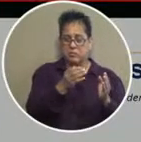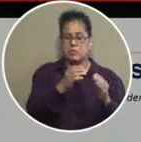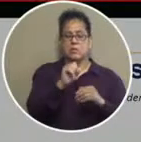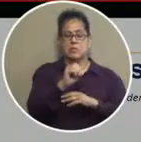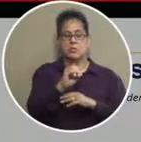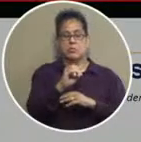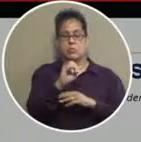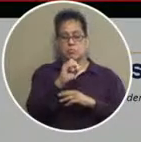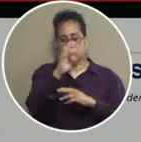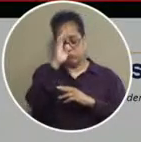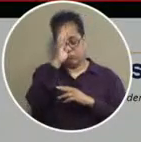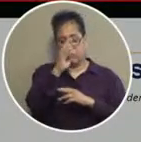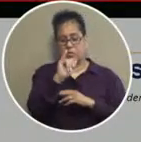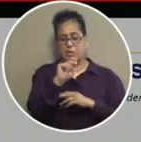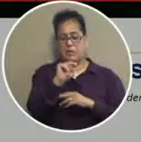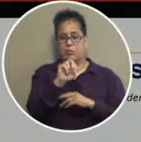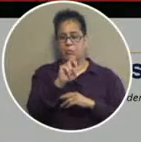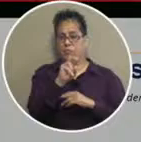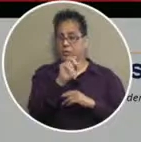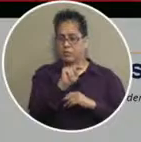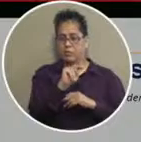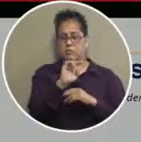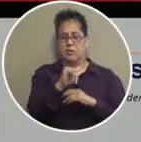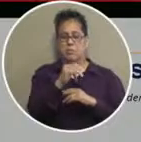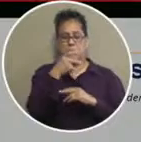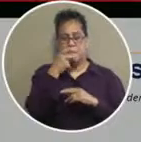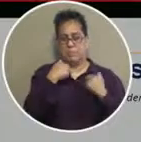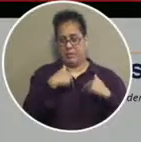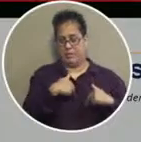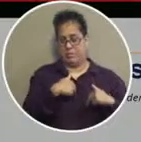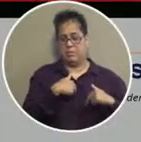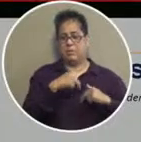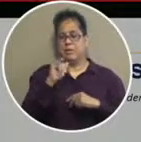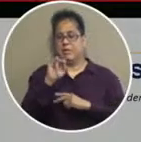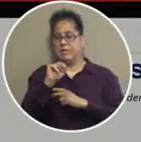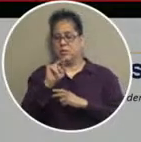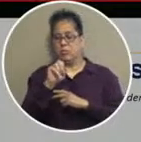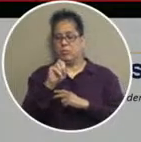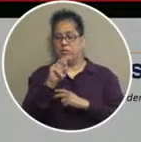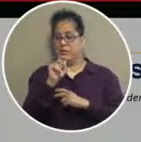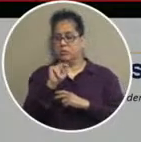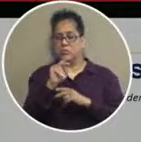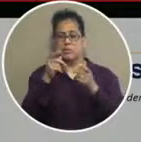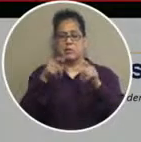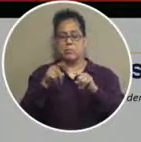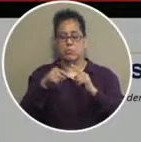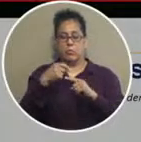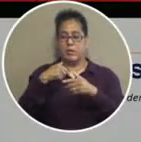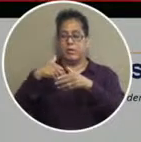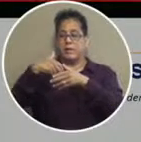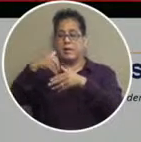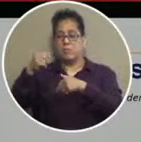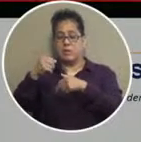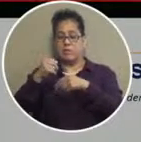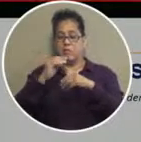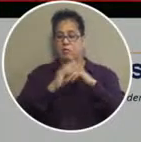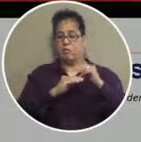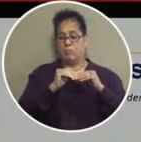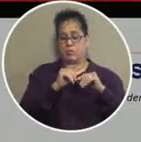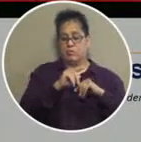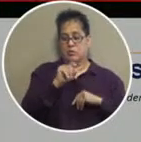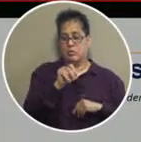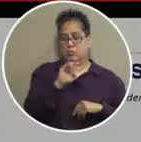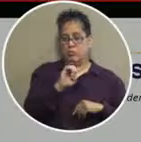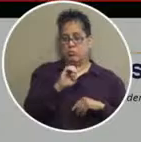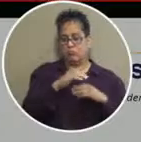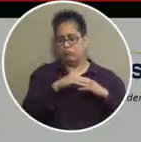that is why innovation is in public health matters. And innovation happens most when we step outside of our comfort zones by opening our